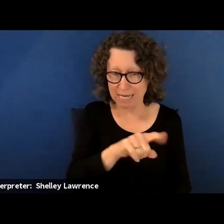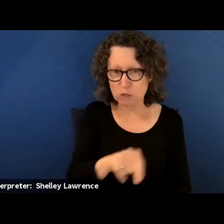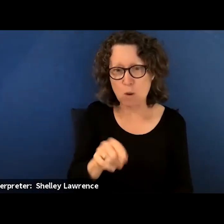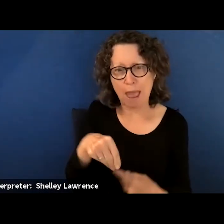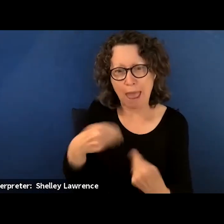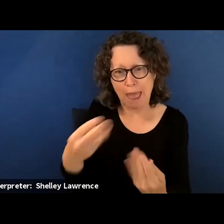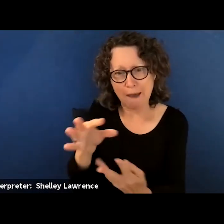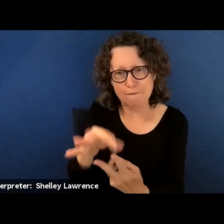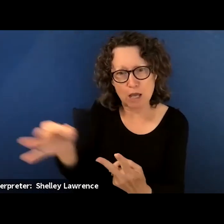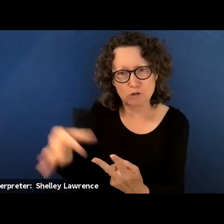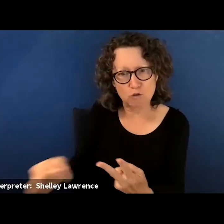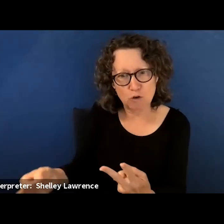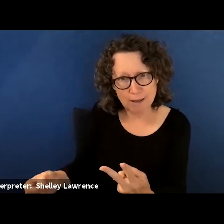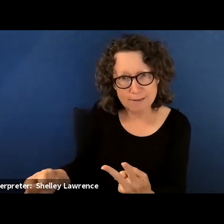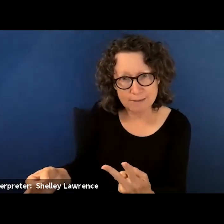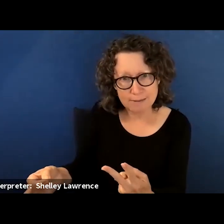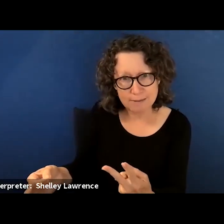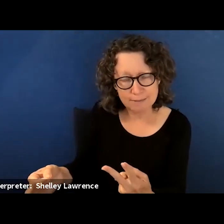choice.